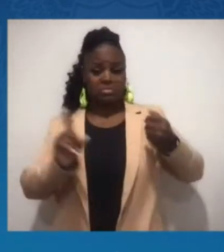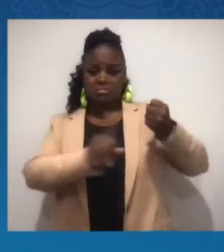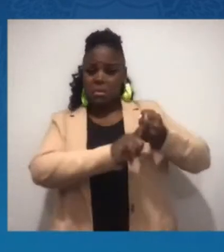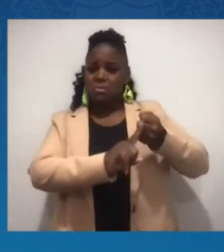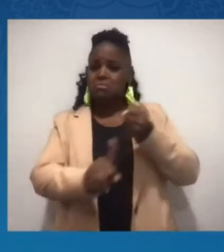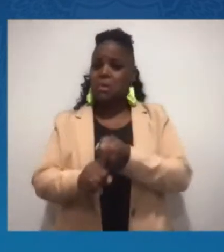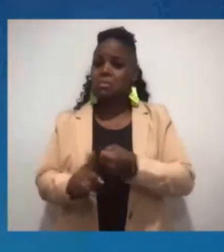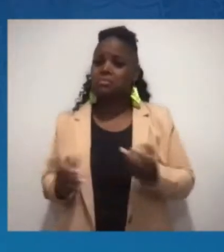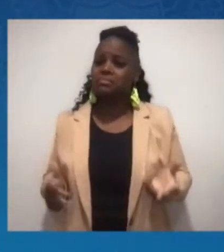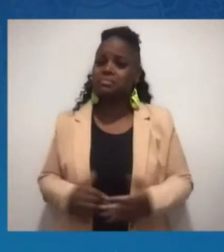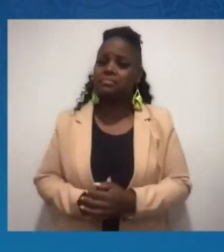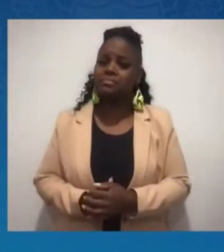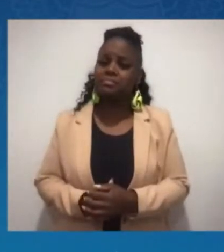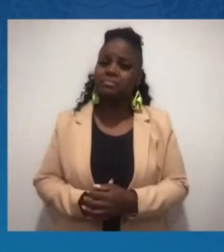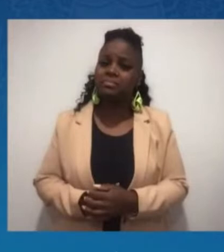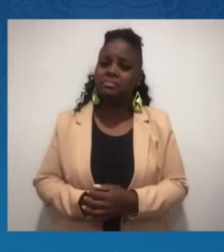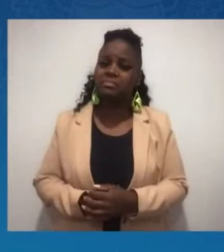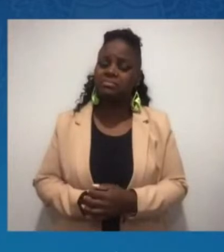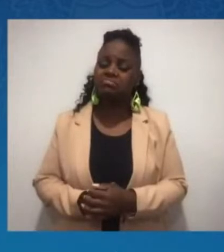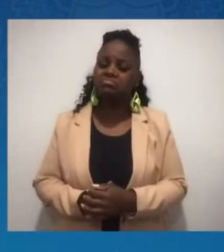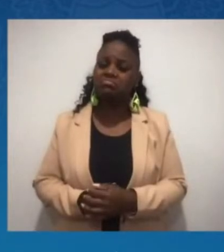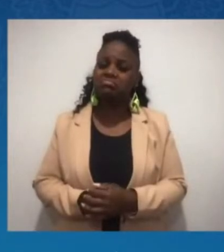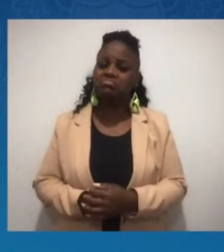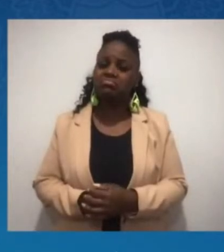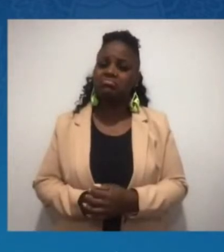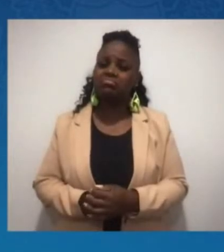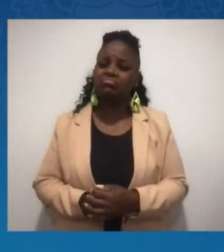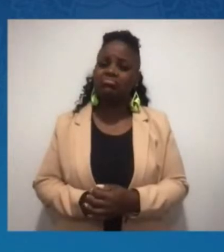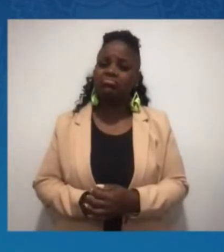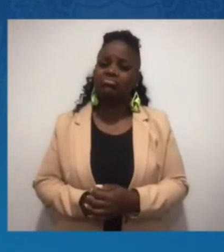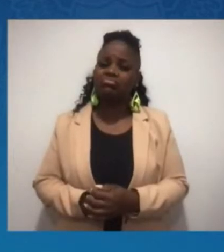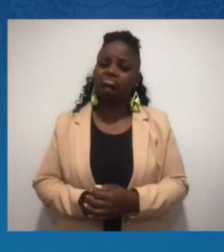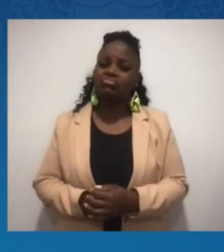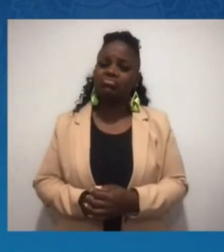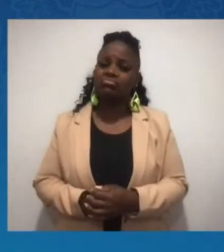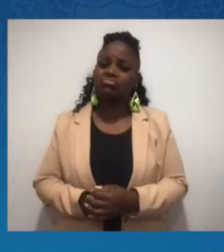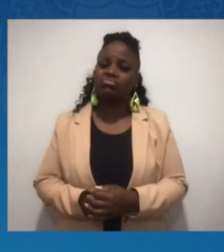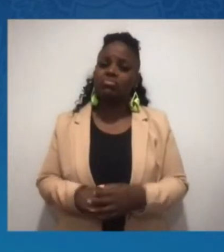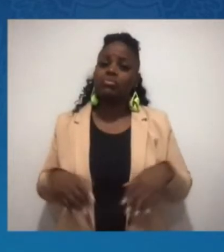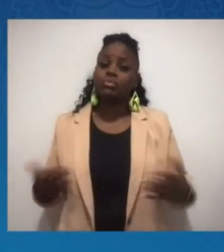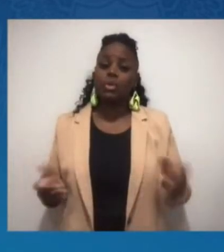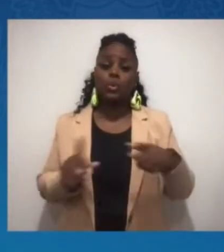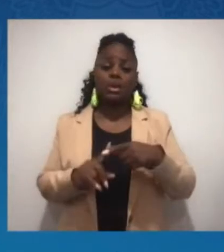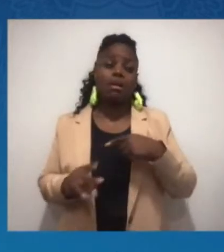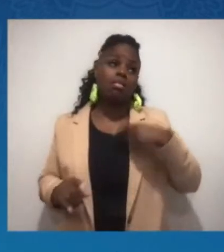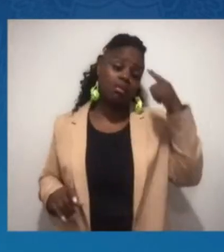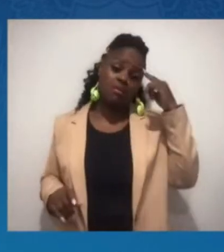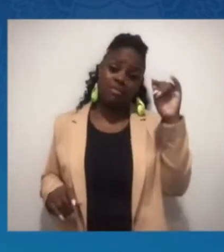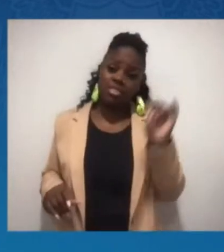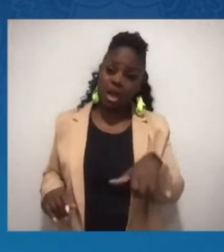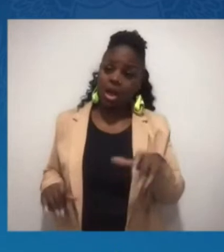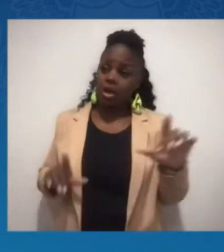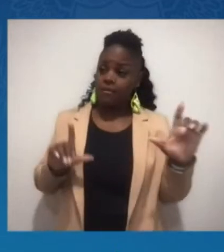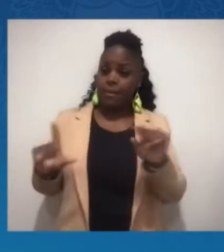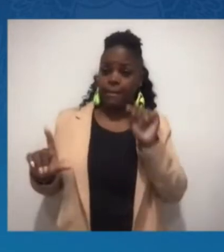And in that way, I think we all appreciate what our administration, the president and I, and so many of us